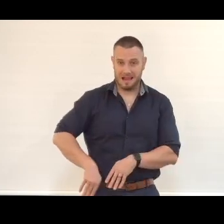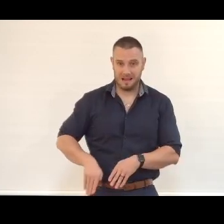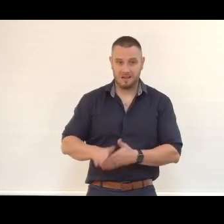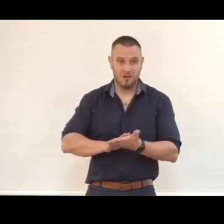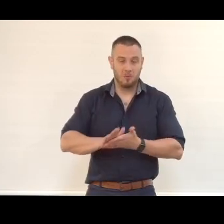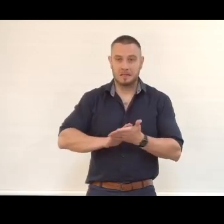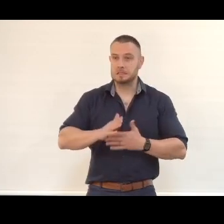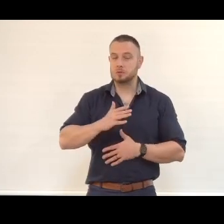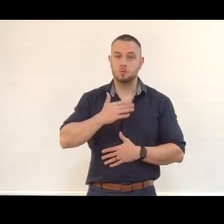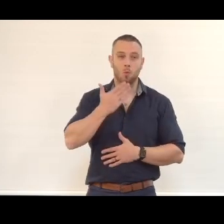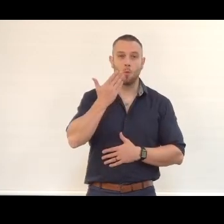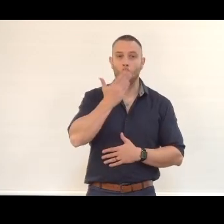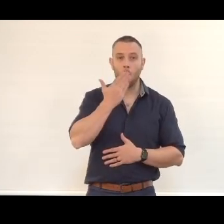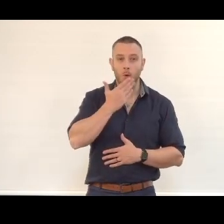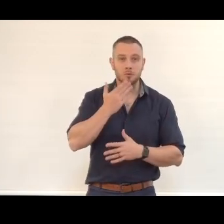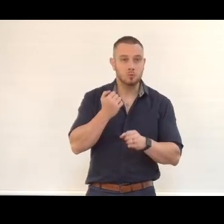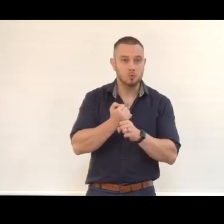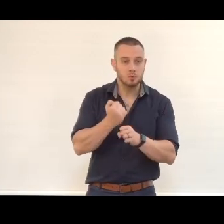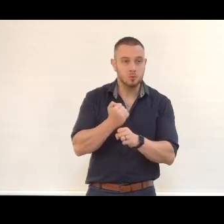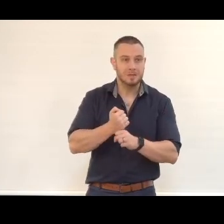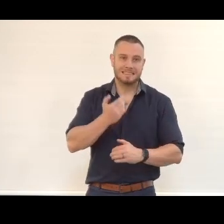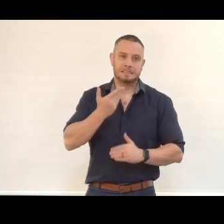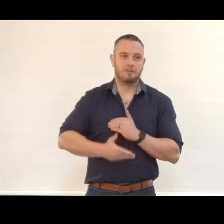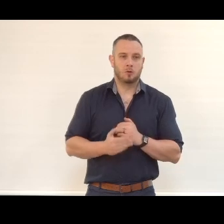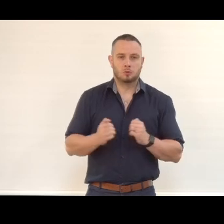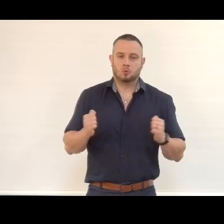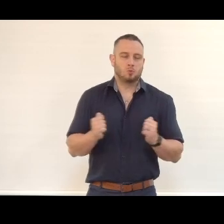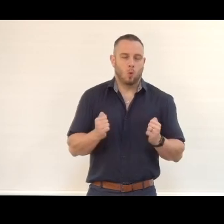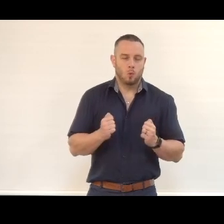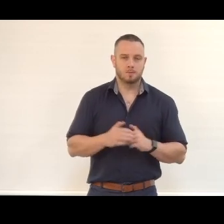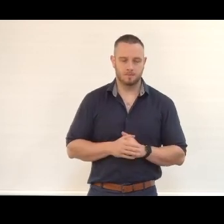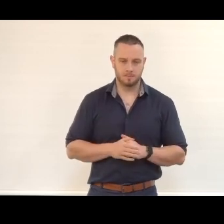long it's warm enough to do missions, and it's never too cold, never too warm.